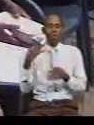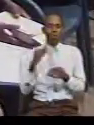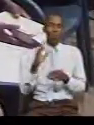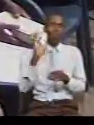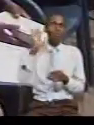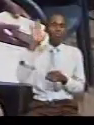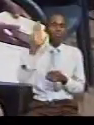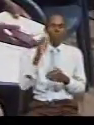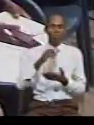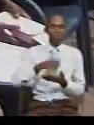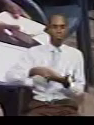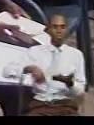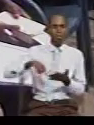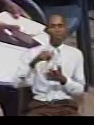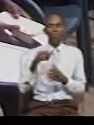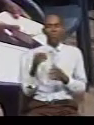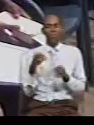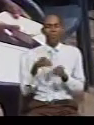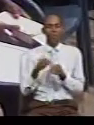name.